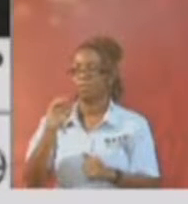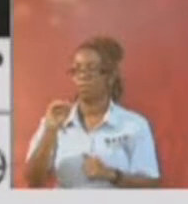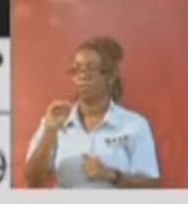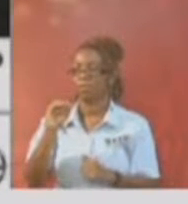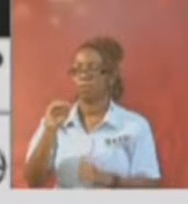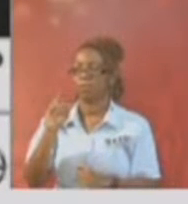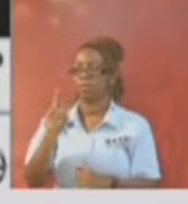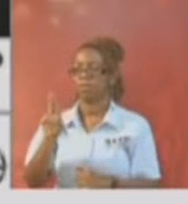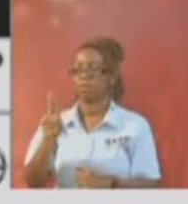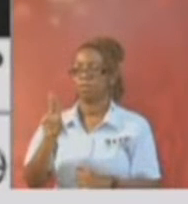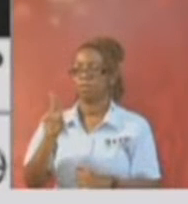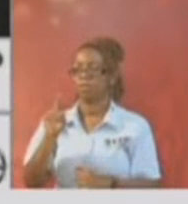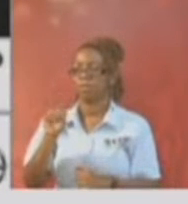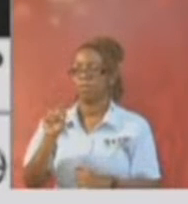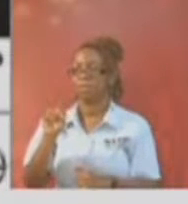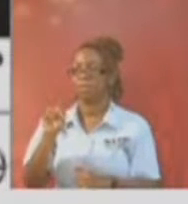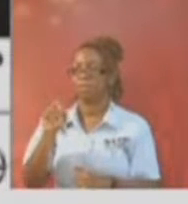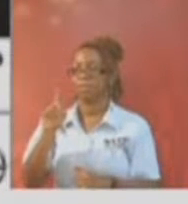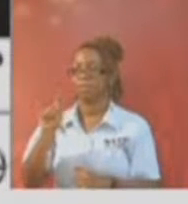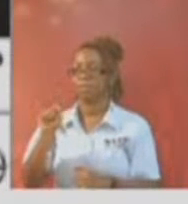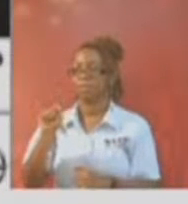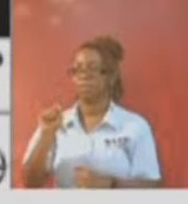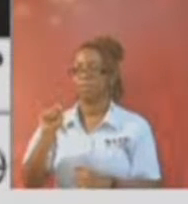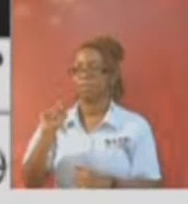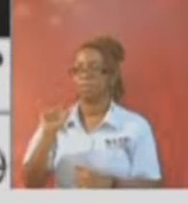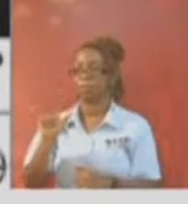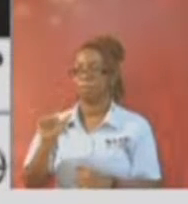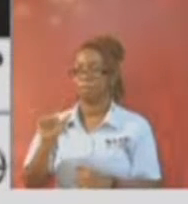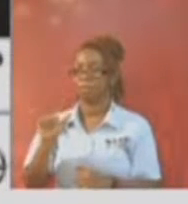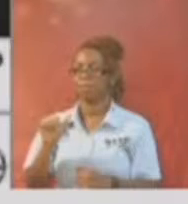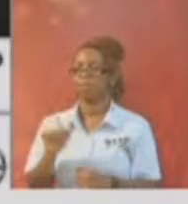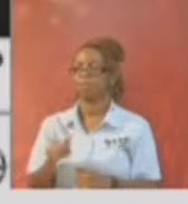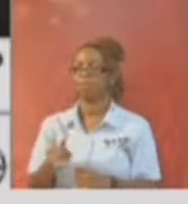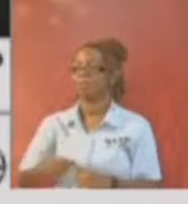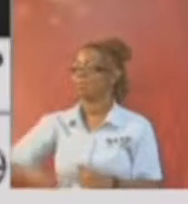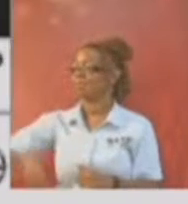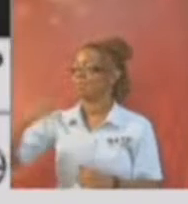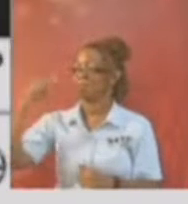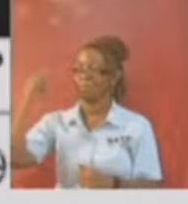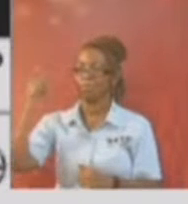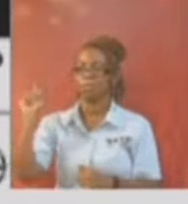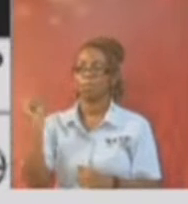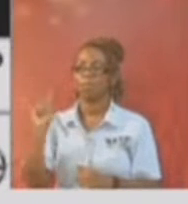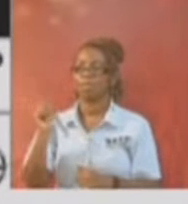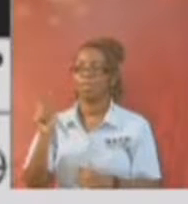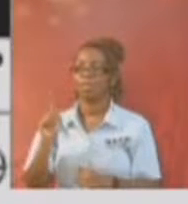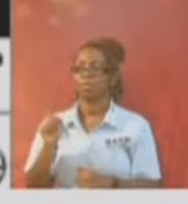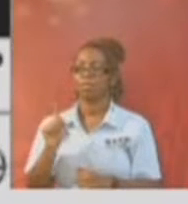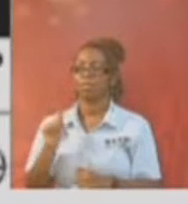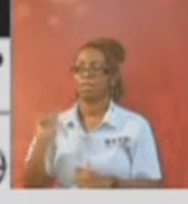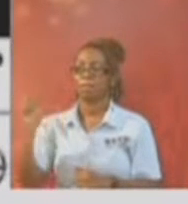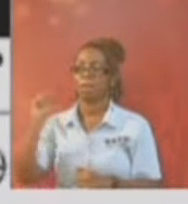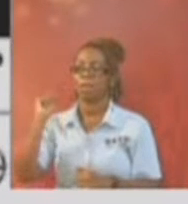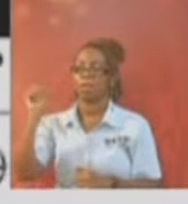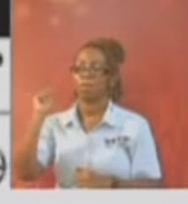of disease, the highest rates of COVID cases, are actually now Tobago, St.